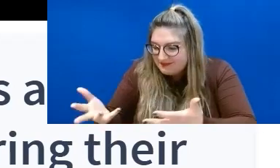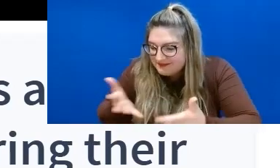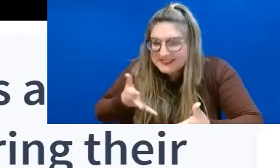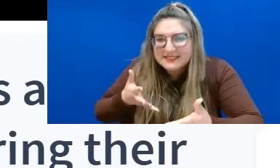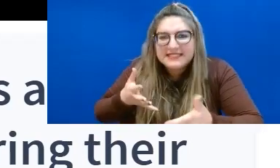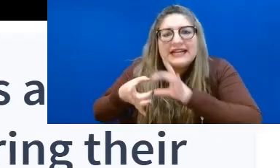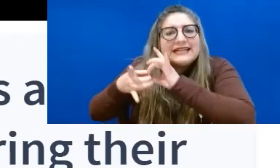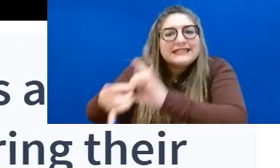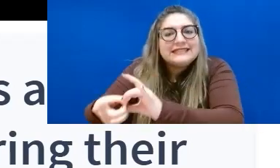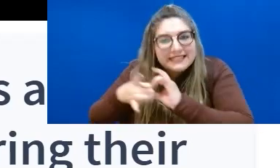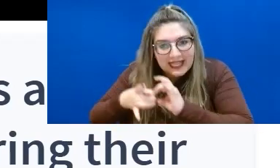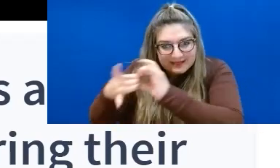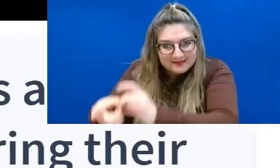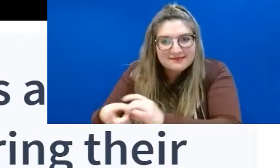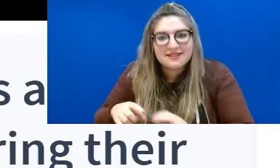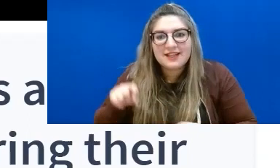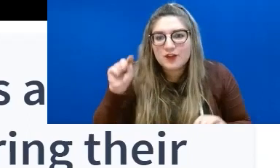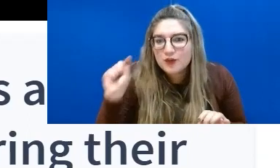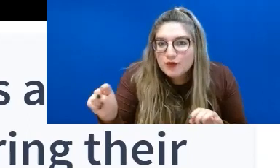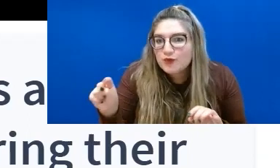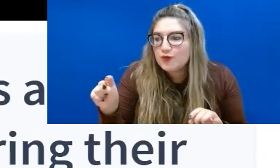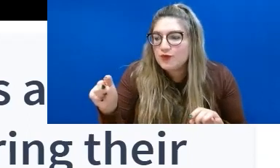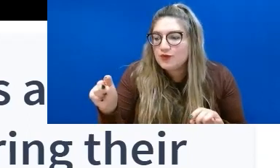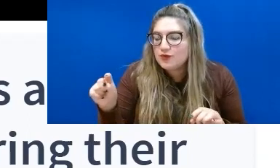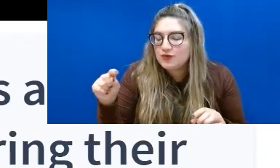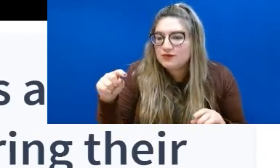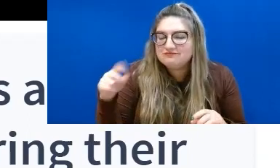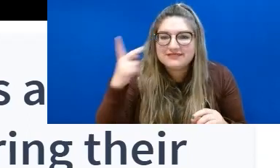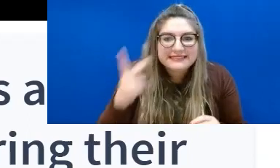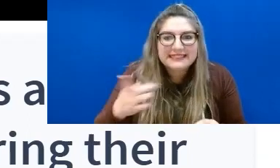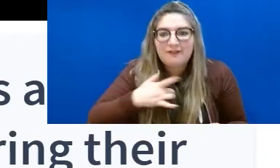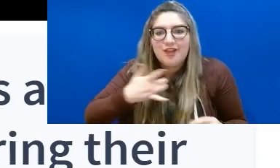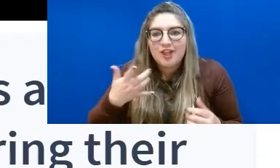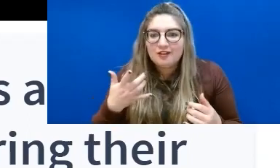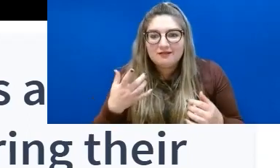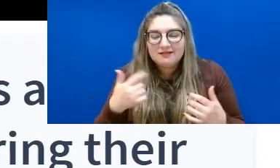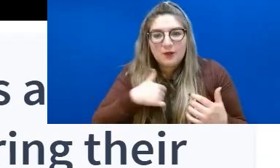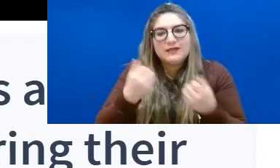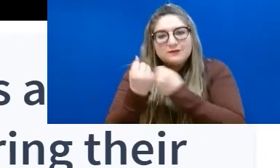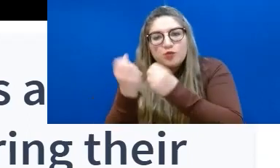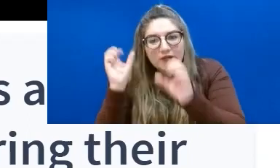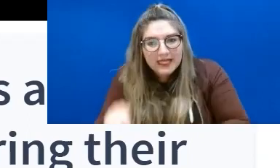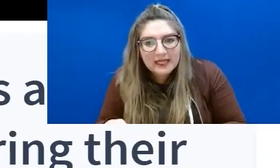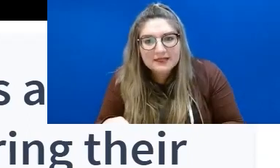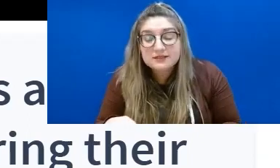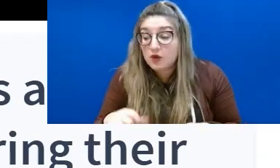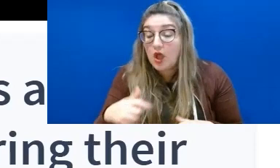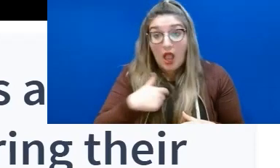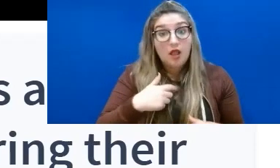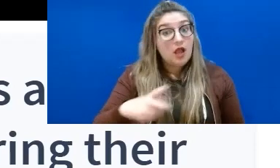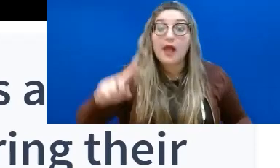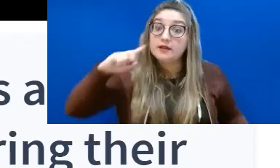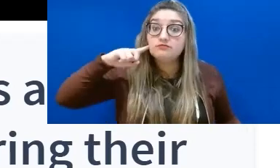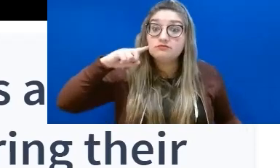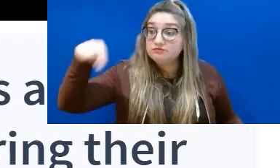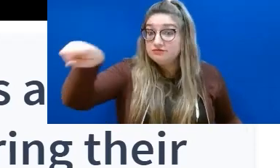like, what are you hearing from our students, or what are you seeing from our students? So that way we can support as well. I hear you about the instructions. I mean, I'm with